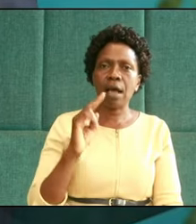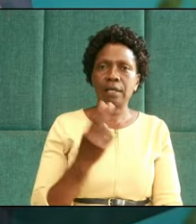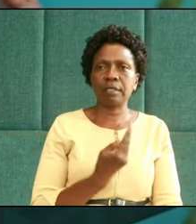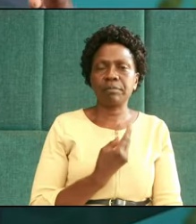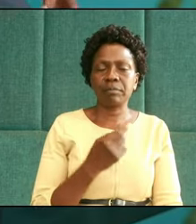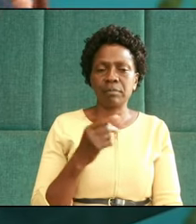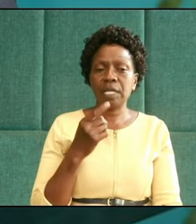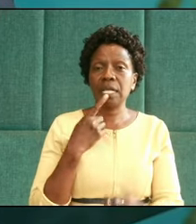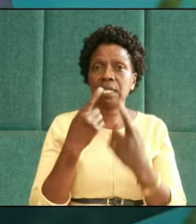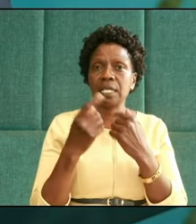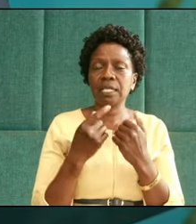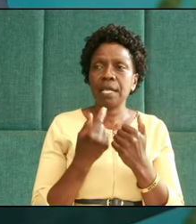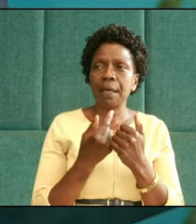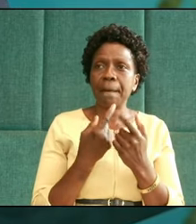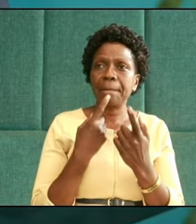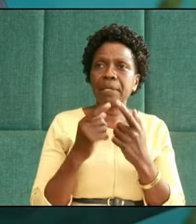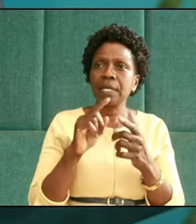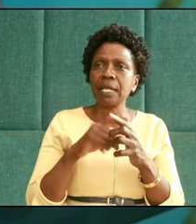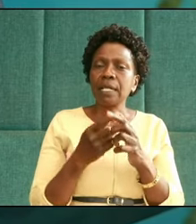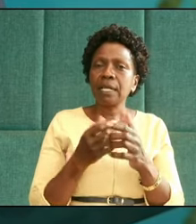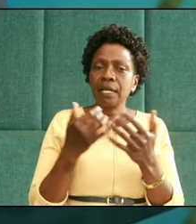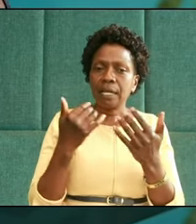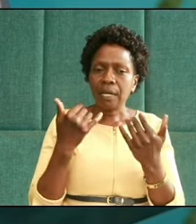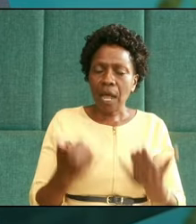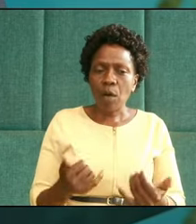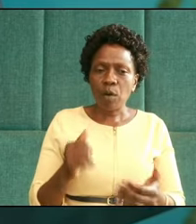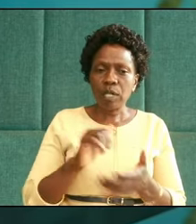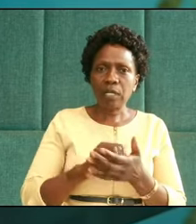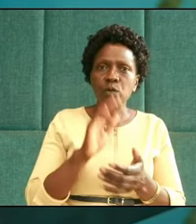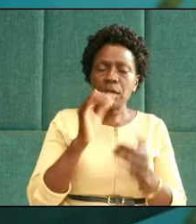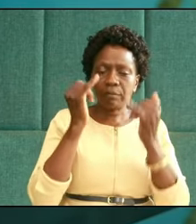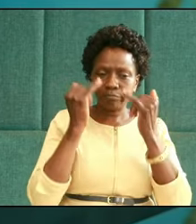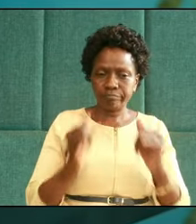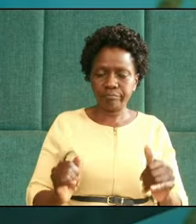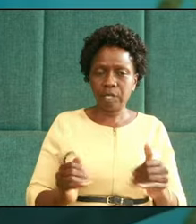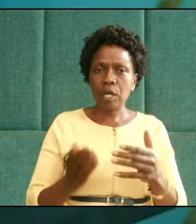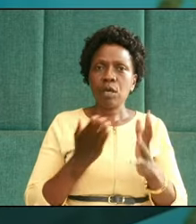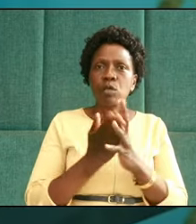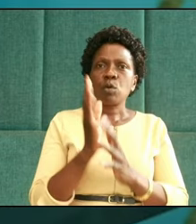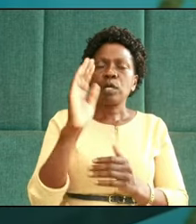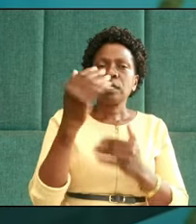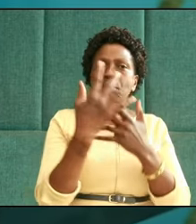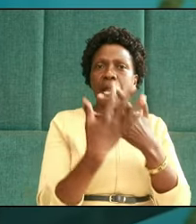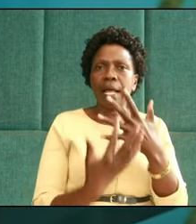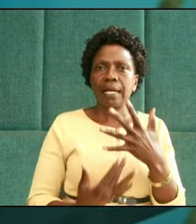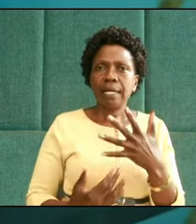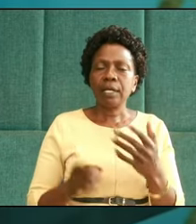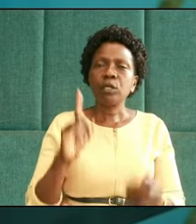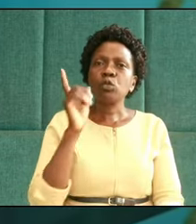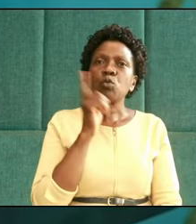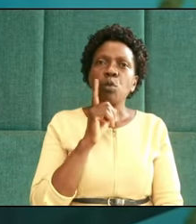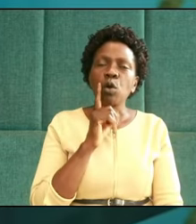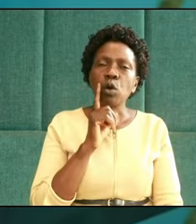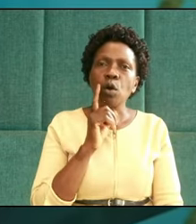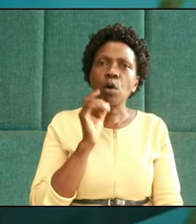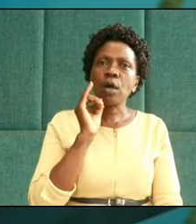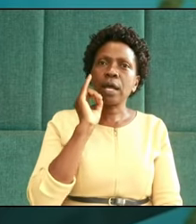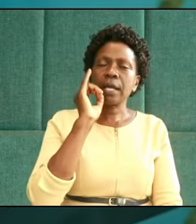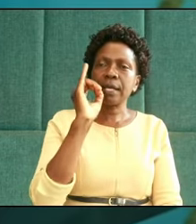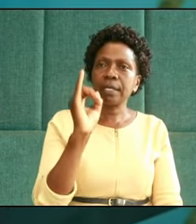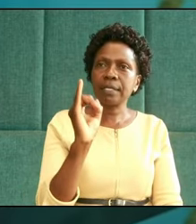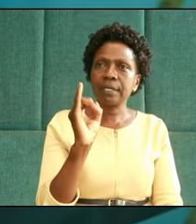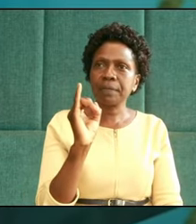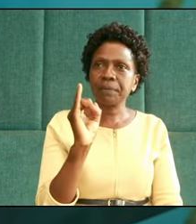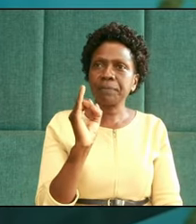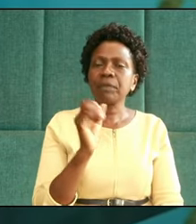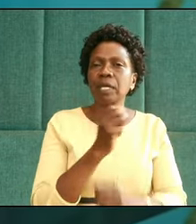he says, much more than now that we have been justified by his blood, tomorrow is secure.